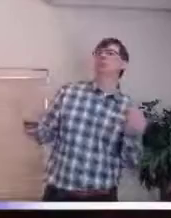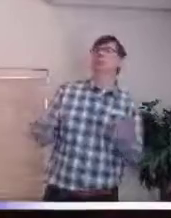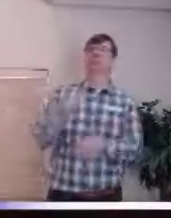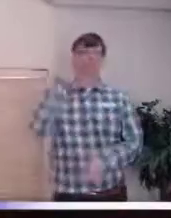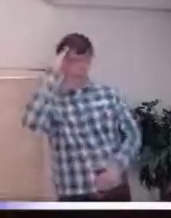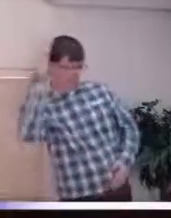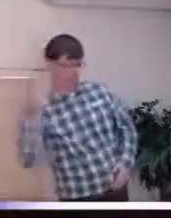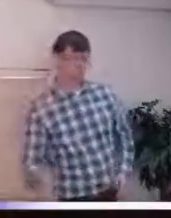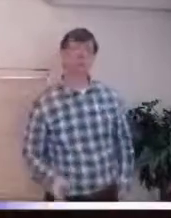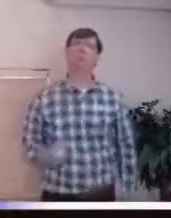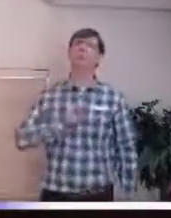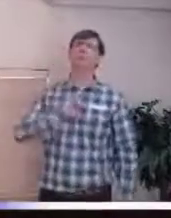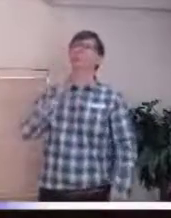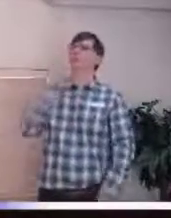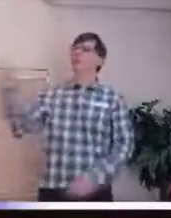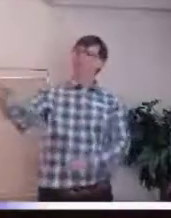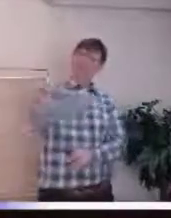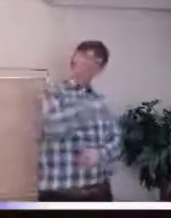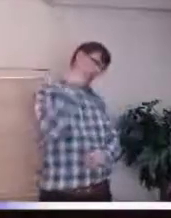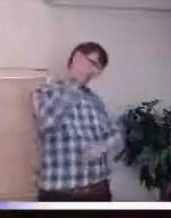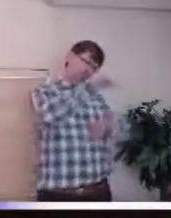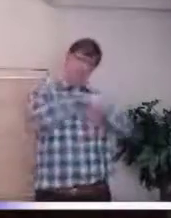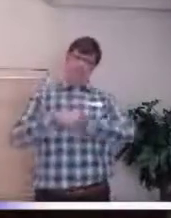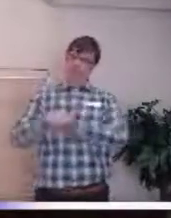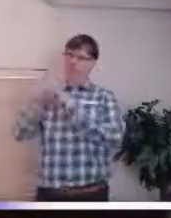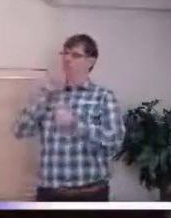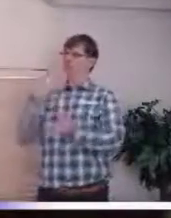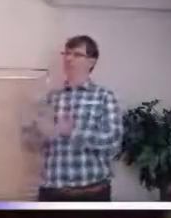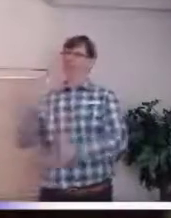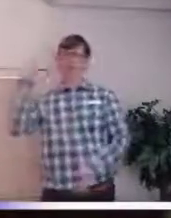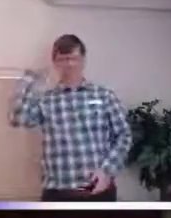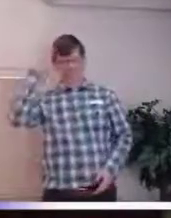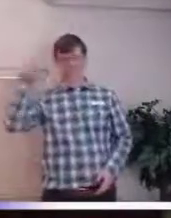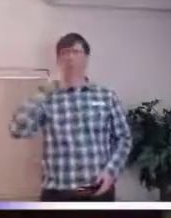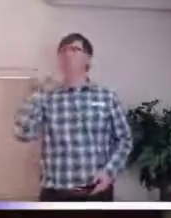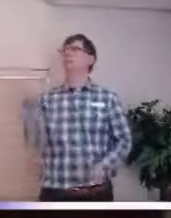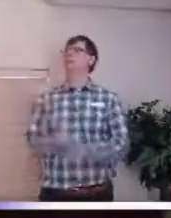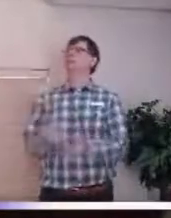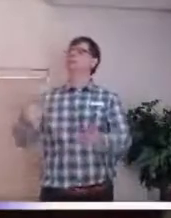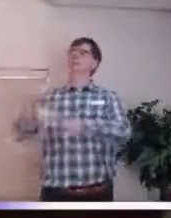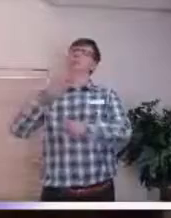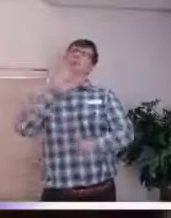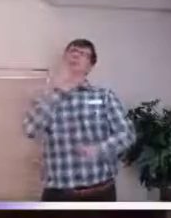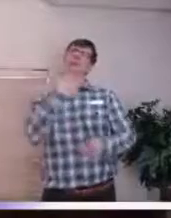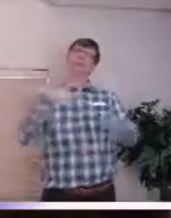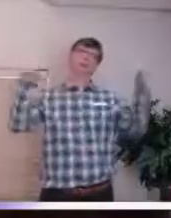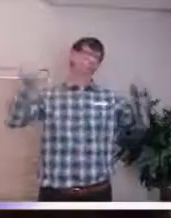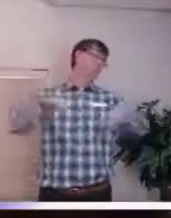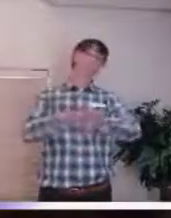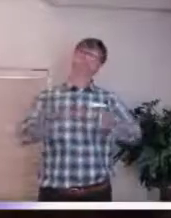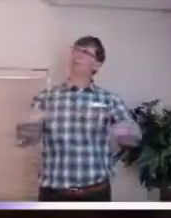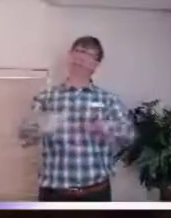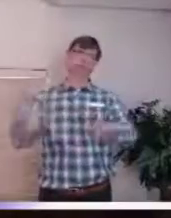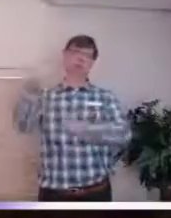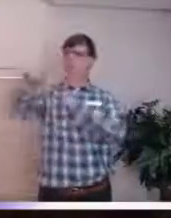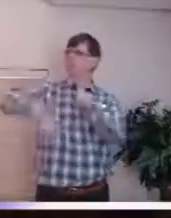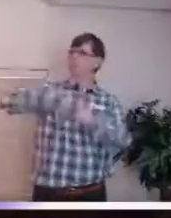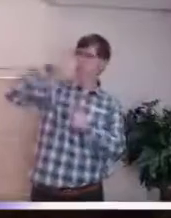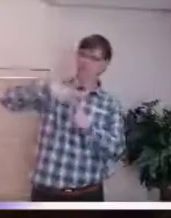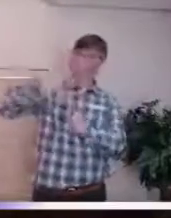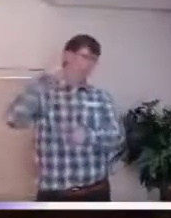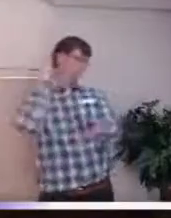know. And as I was sitting right in that chair, I knew I was going to end up being here. I didn't know how, I didn't know